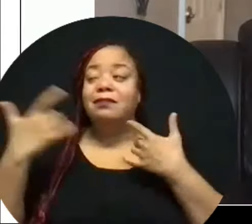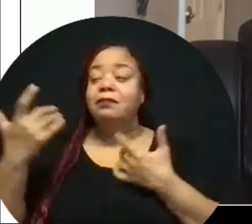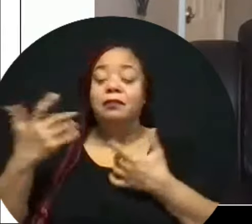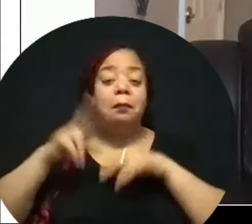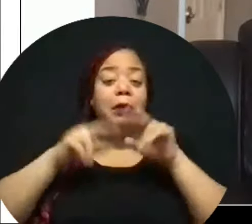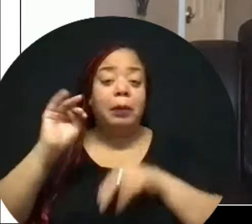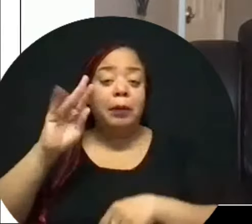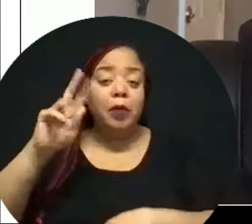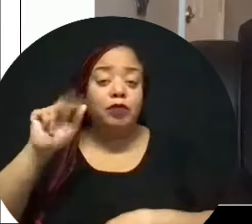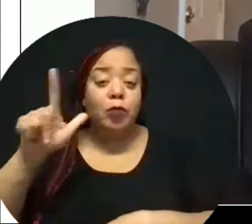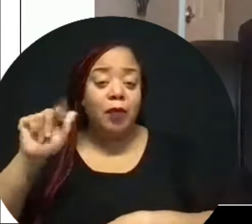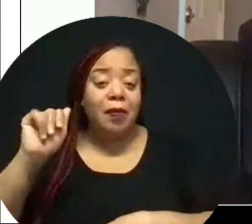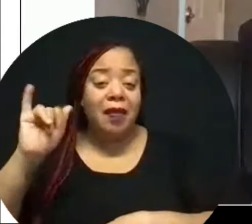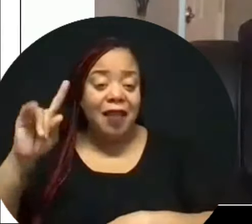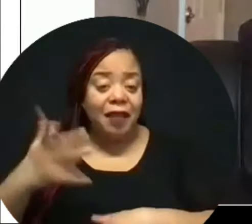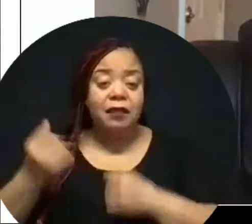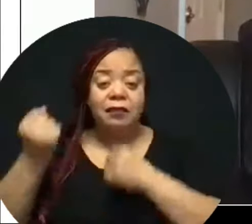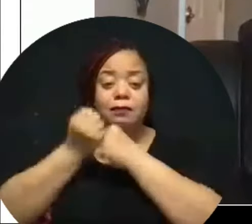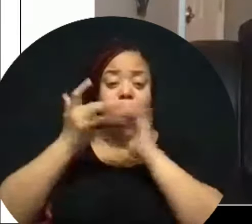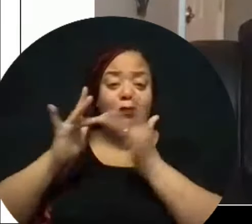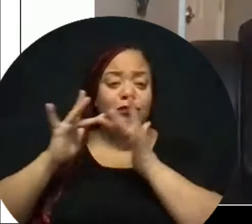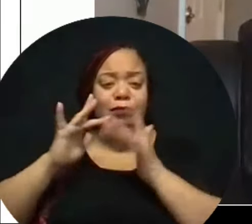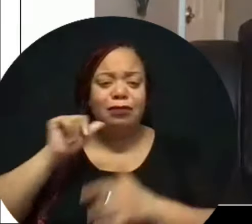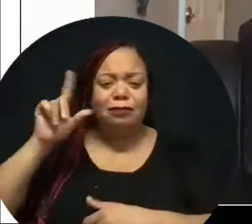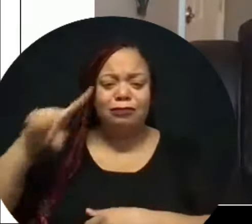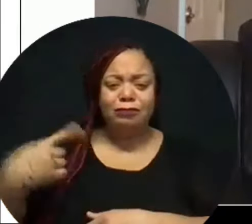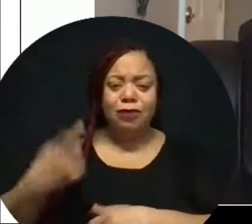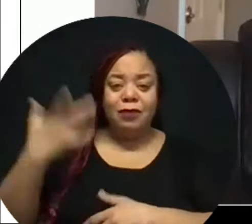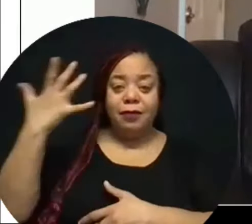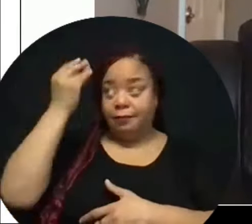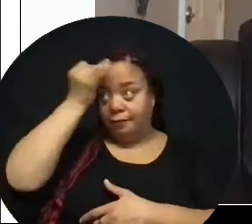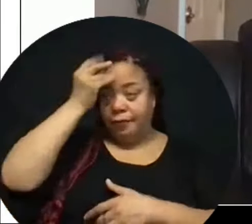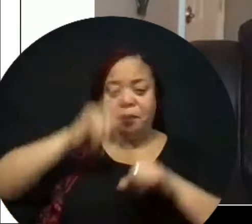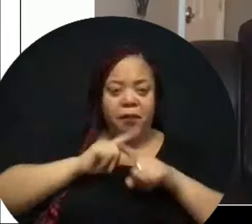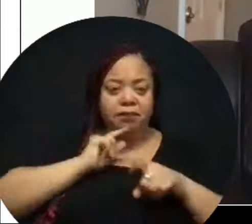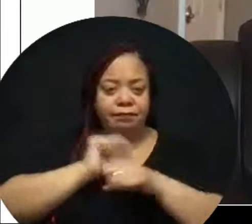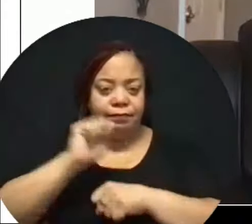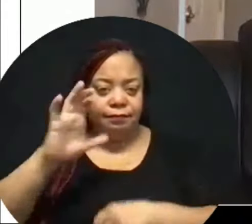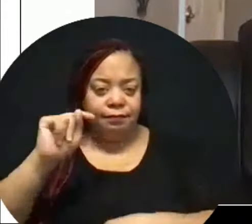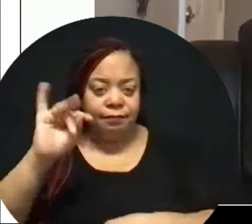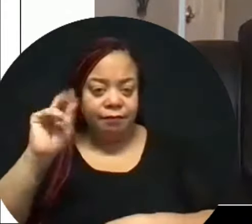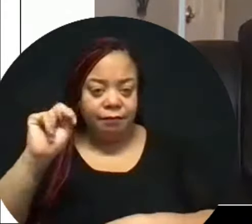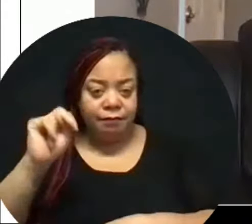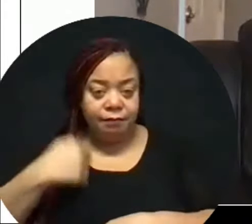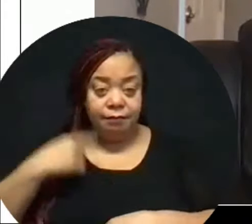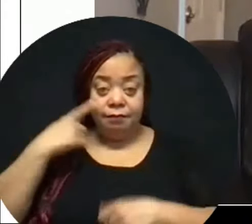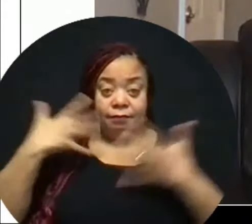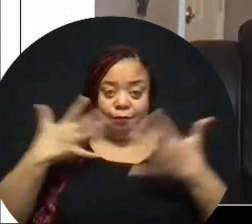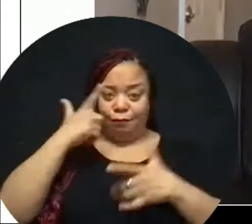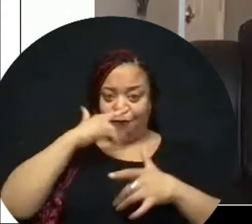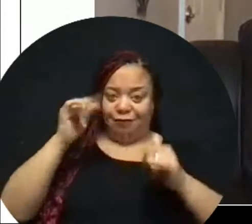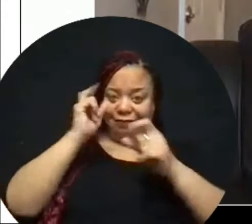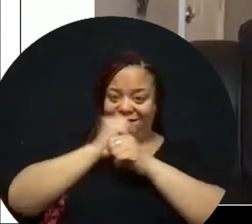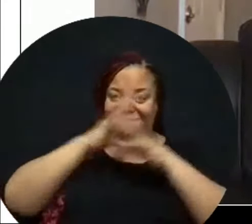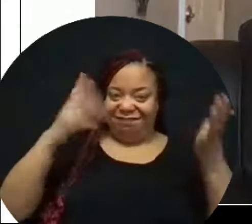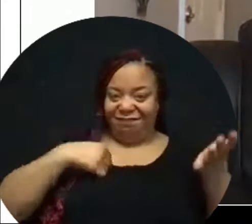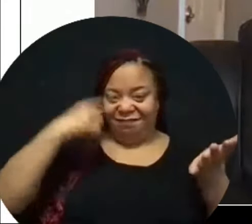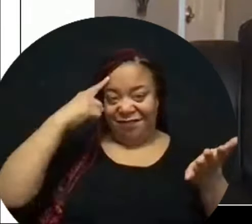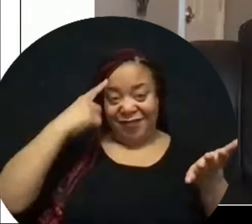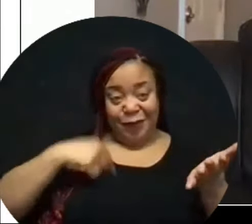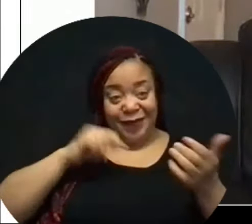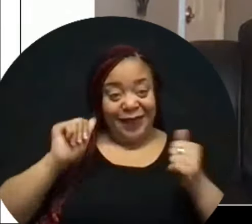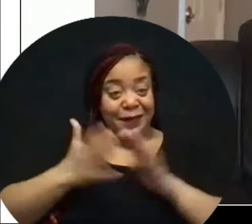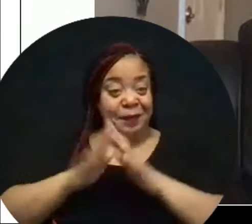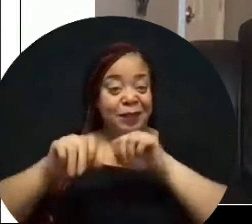autonomy and share resources instead of having to scrap and fight for them. And the only people that are going to really suffer from that are the people who have been